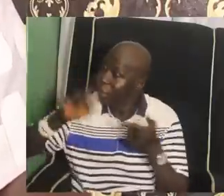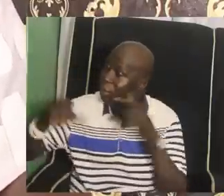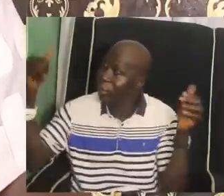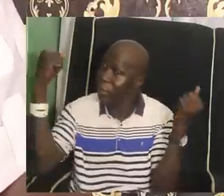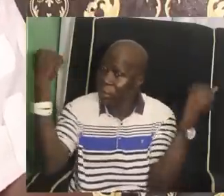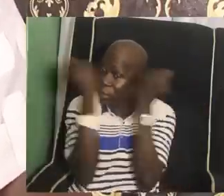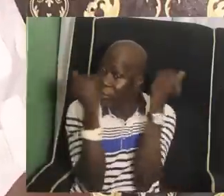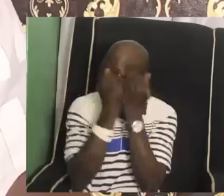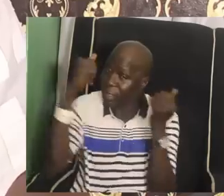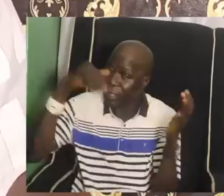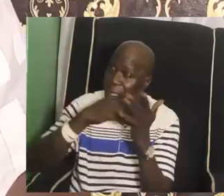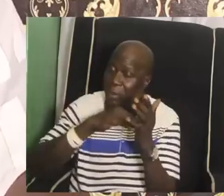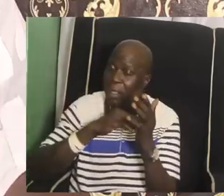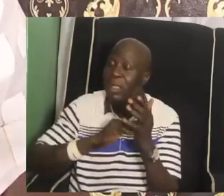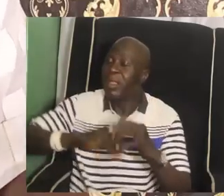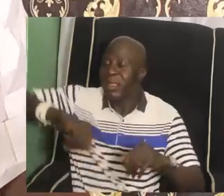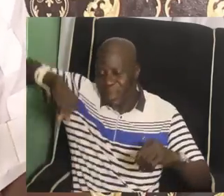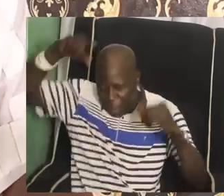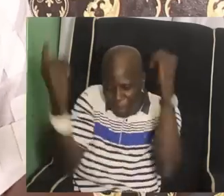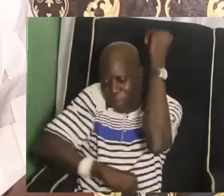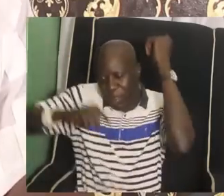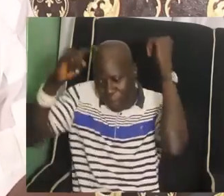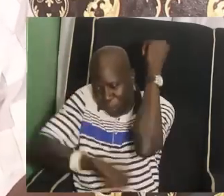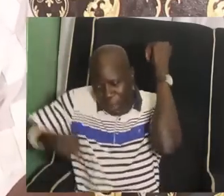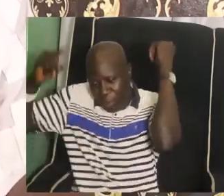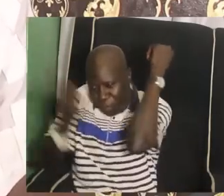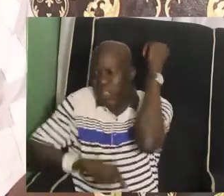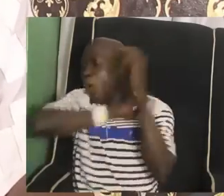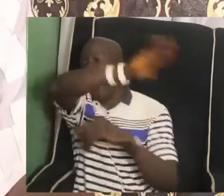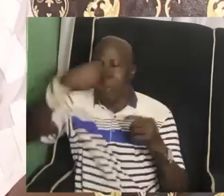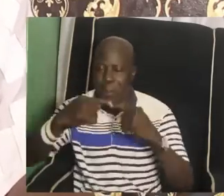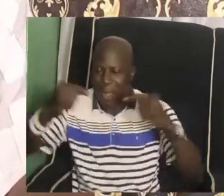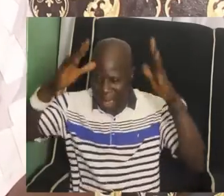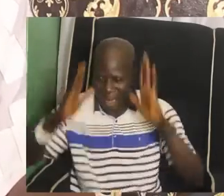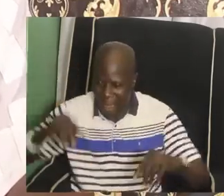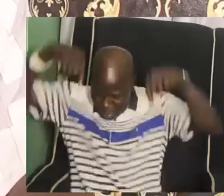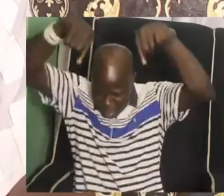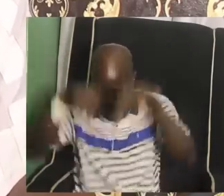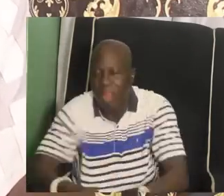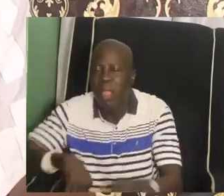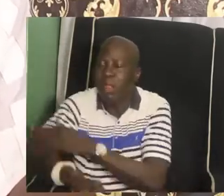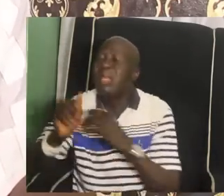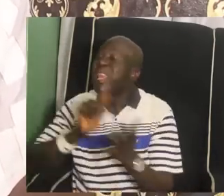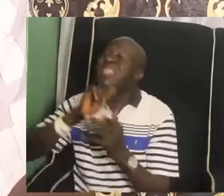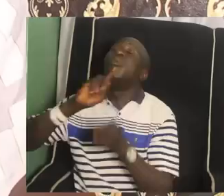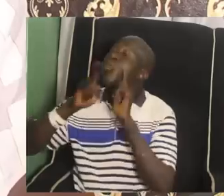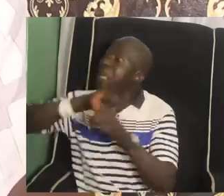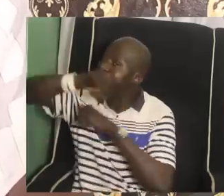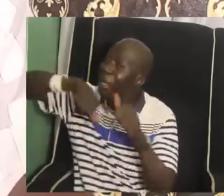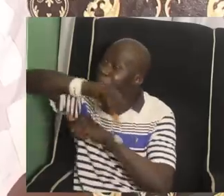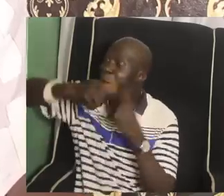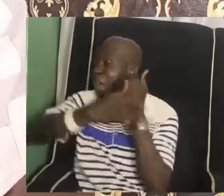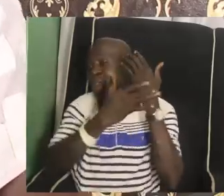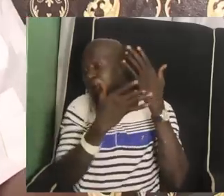again. Yo lu ota mi bole niwaju re. It will be done my enemy. That's anointing. That is the